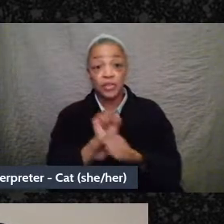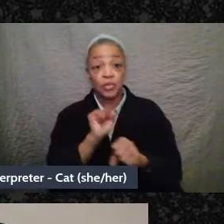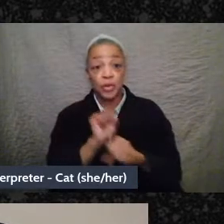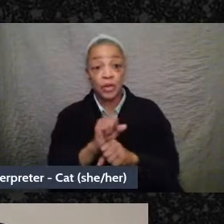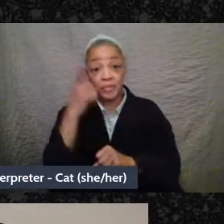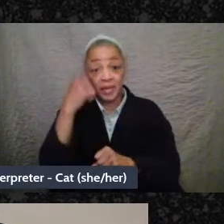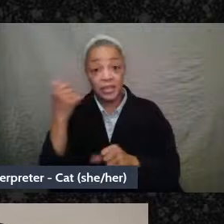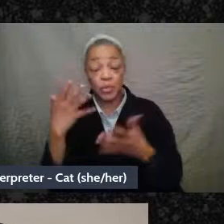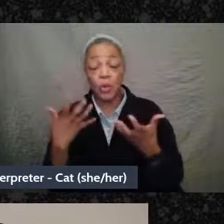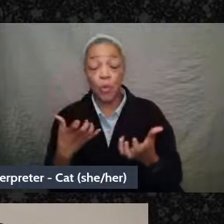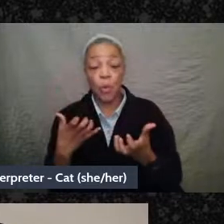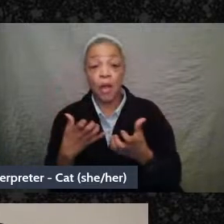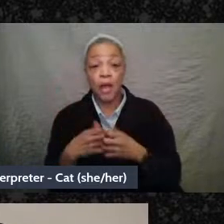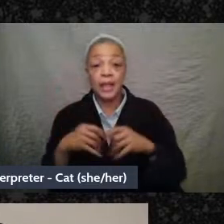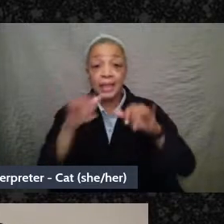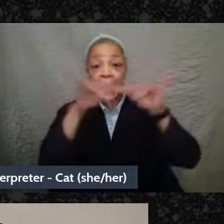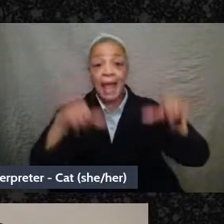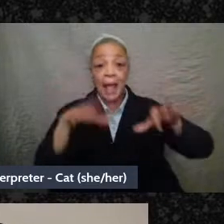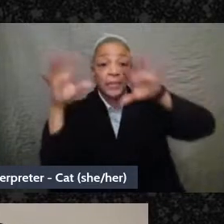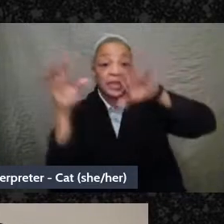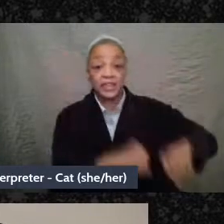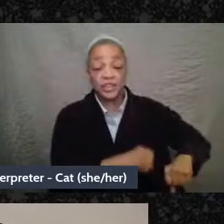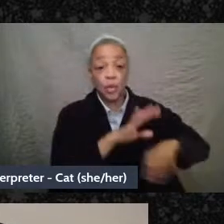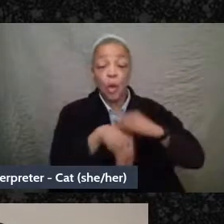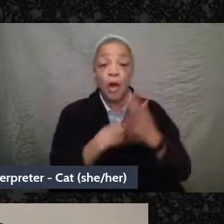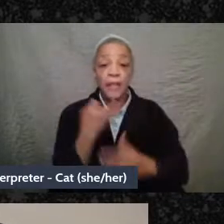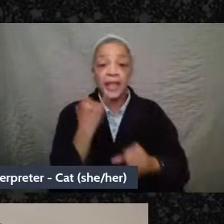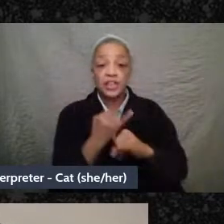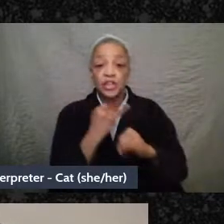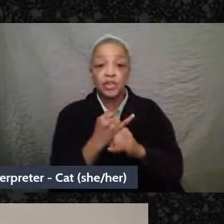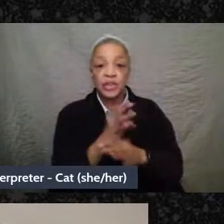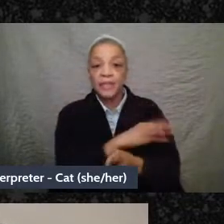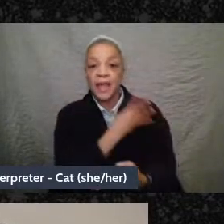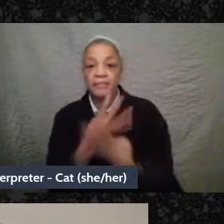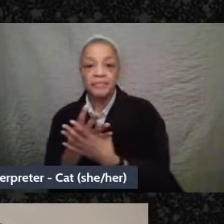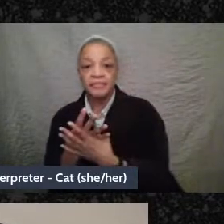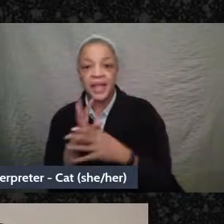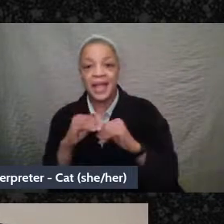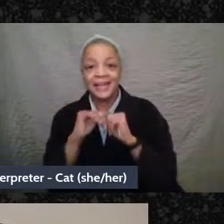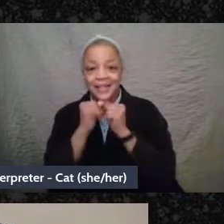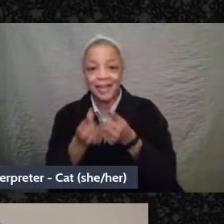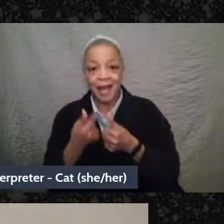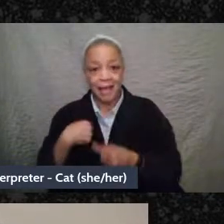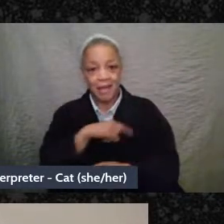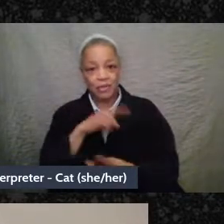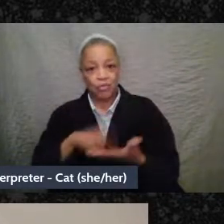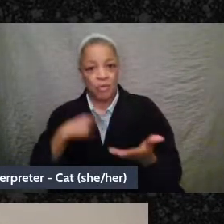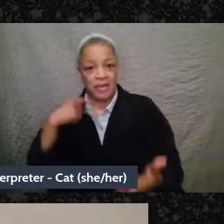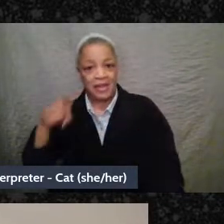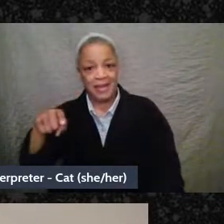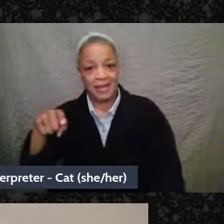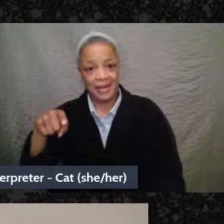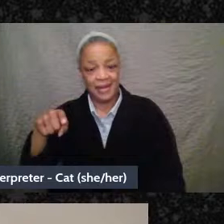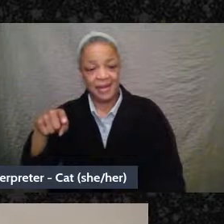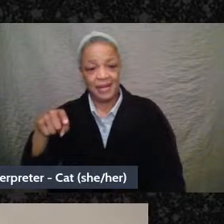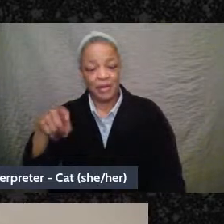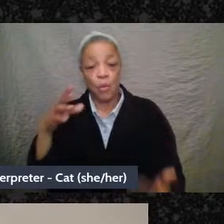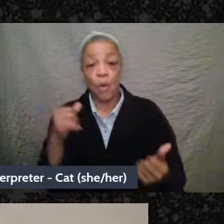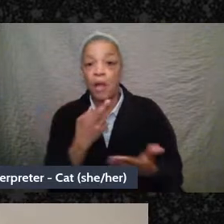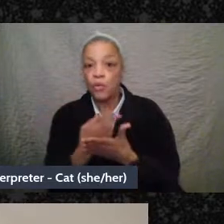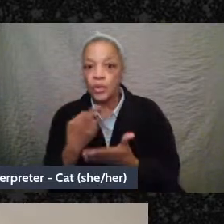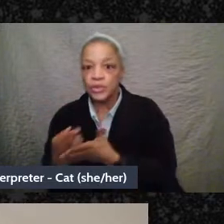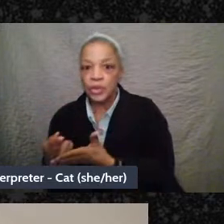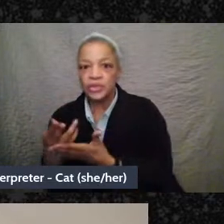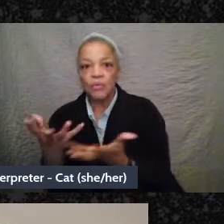want abolition of all of the institutions that incarcerate and deny us the things that we need. And we want